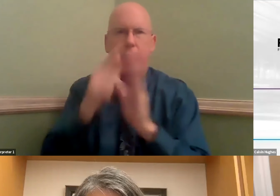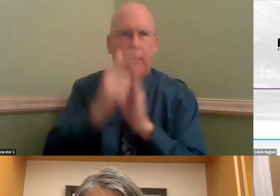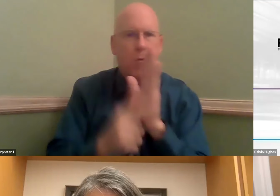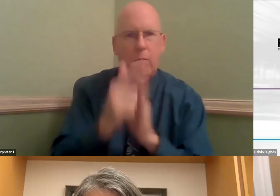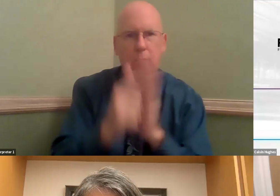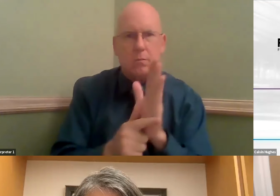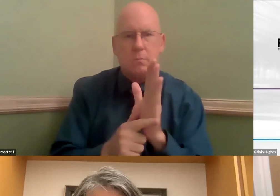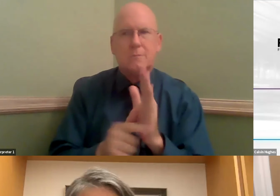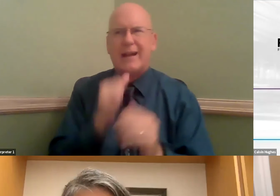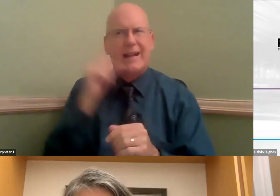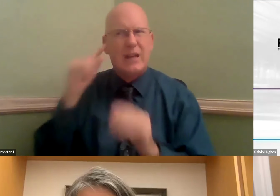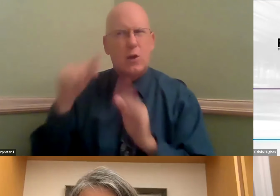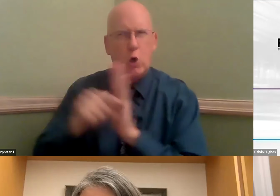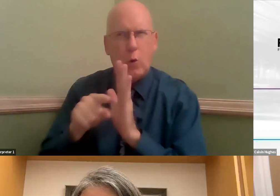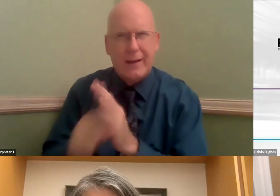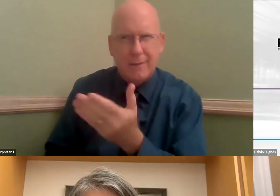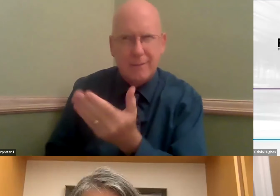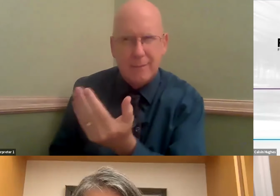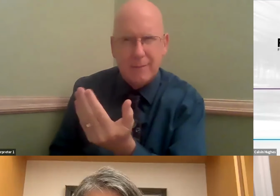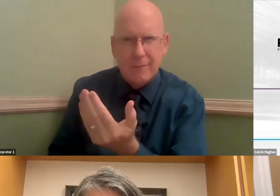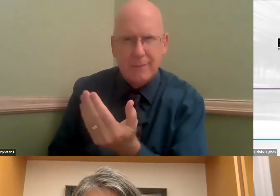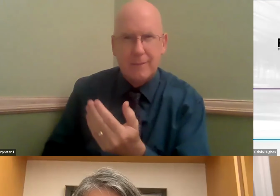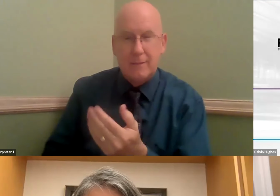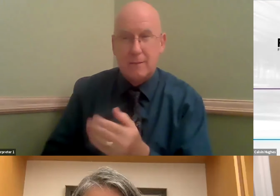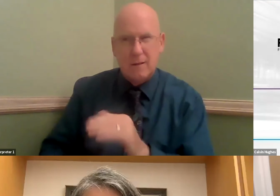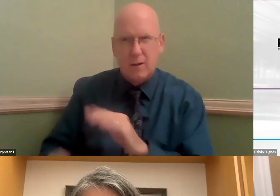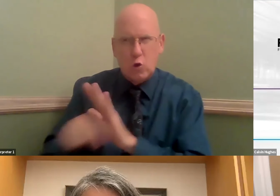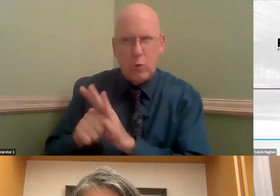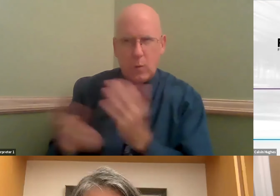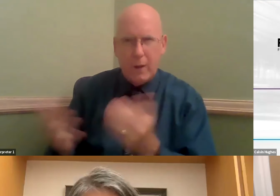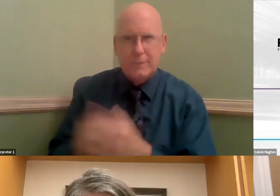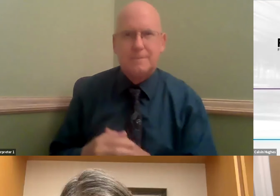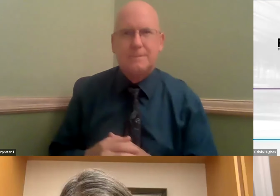hear a grade. So for Mayor Jimenez, what would you give him?